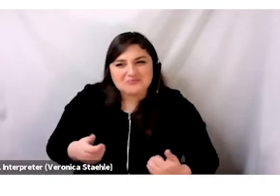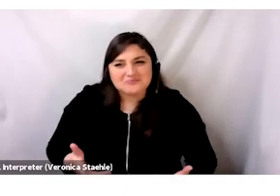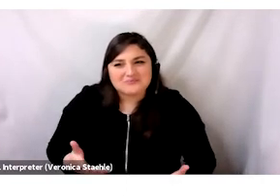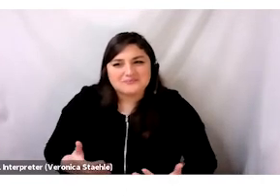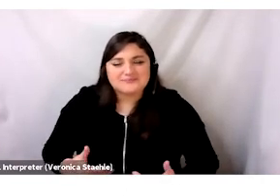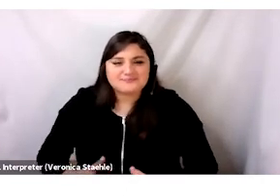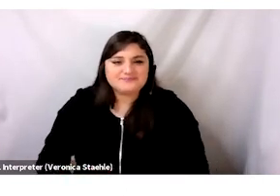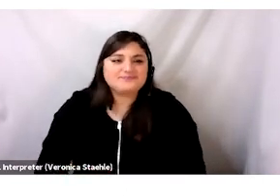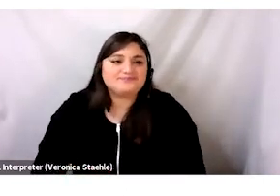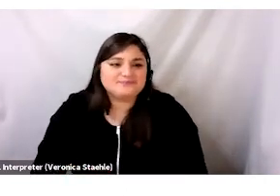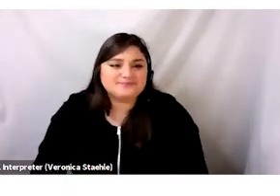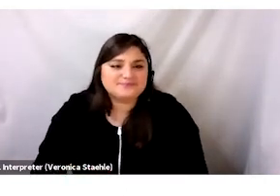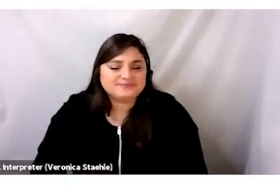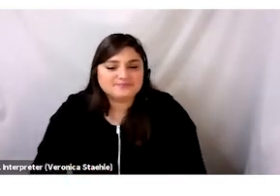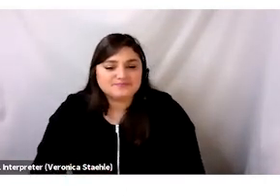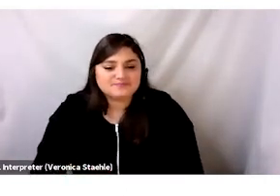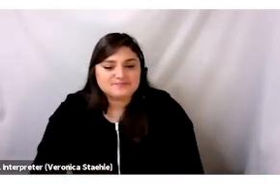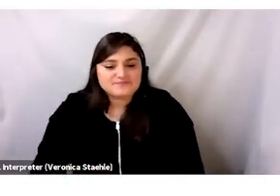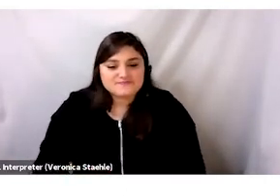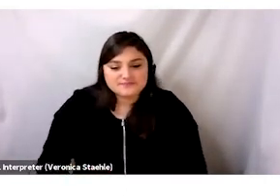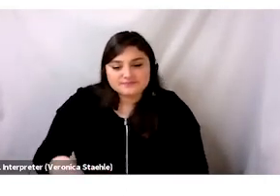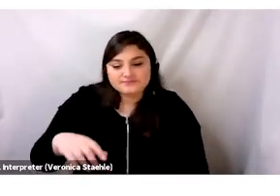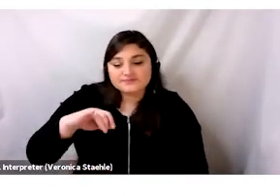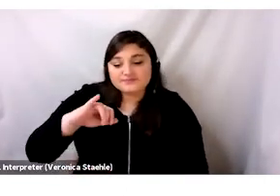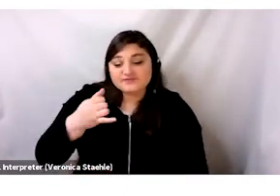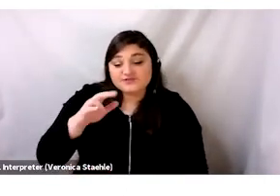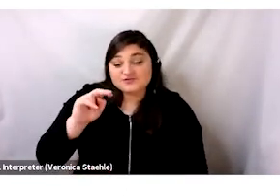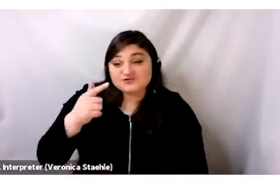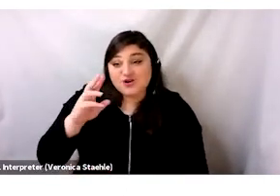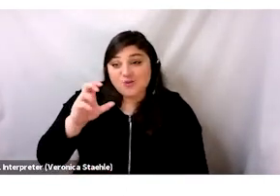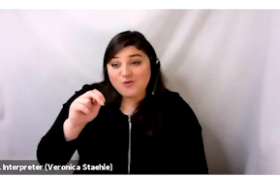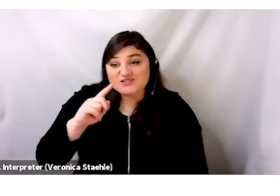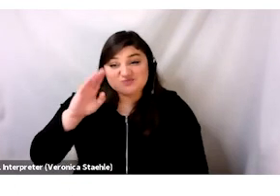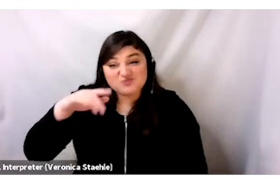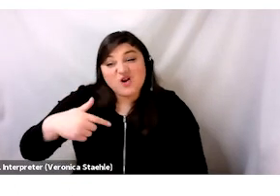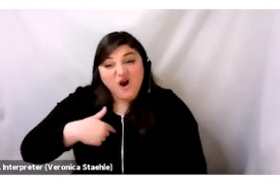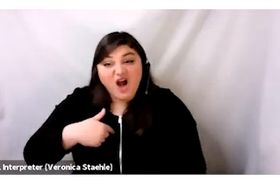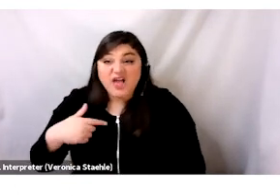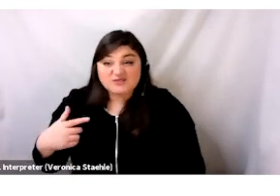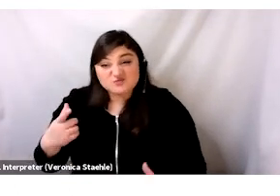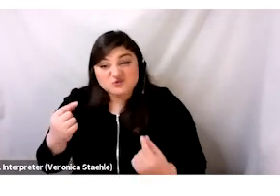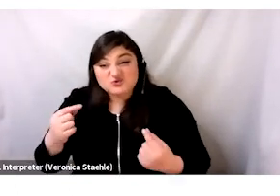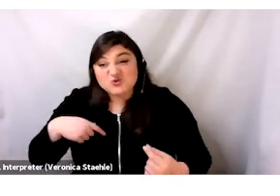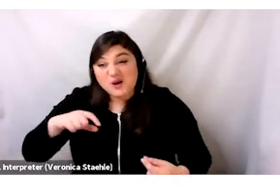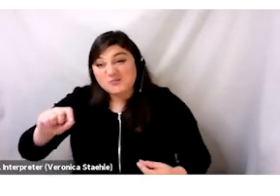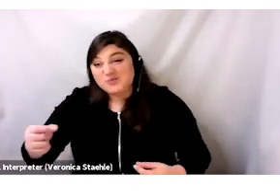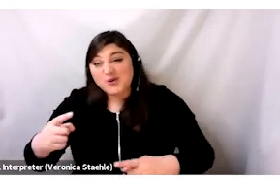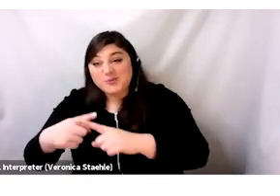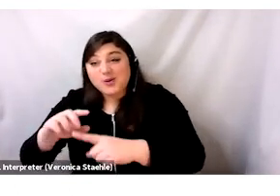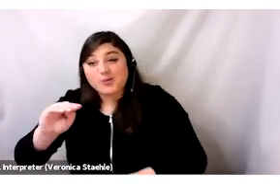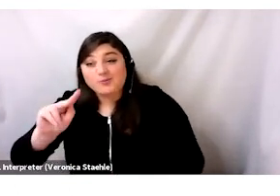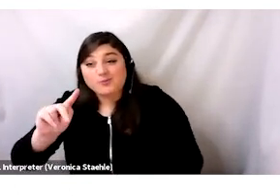with. I have muted certain accounts that I follow, and I've unfollowed